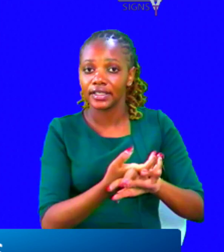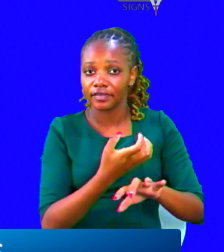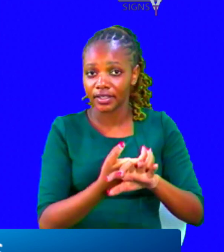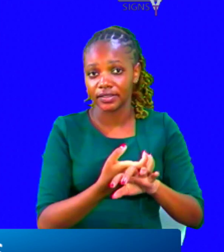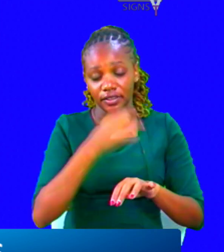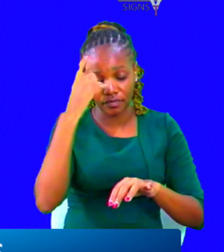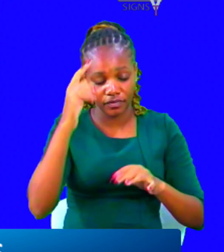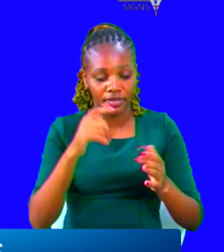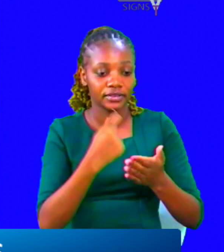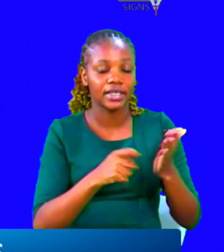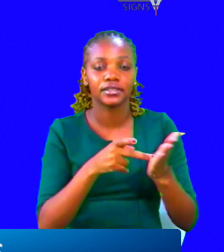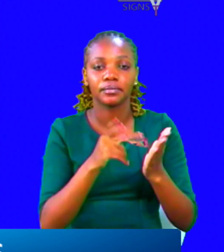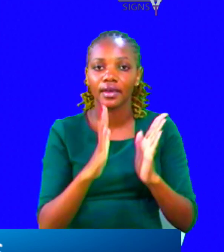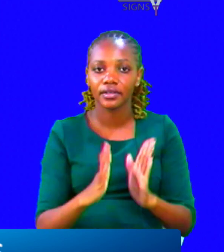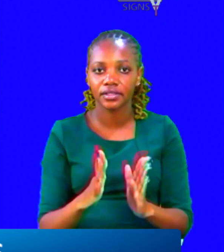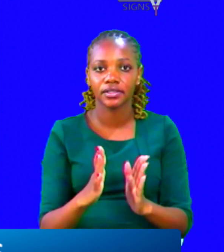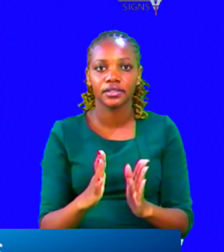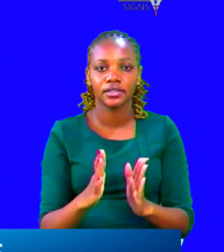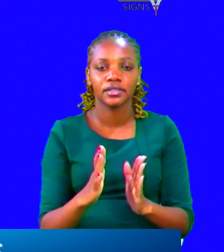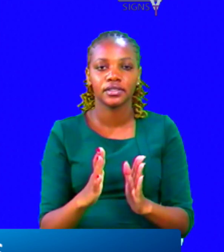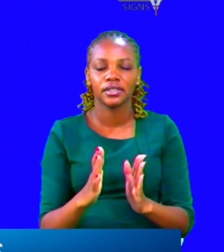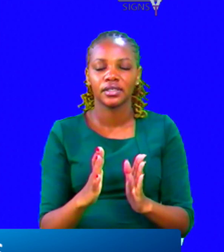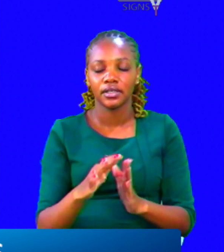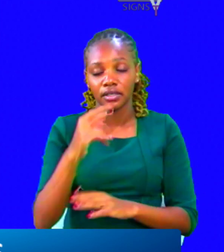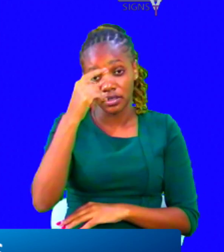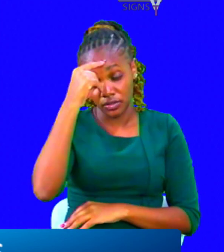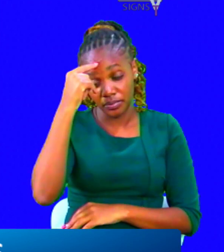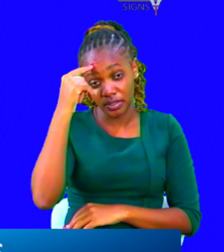a difficulty on the taxpayer,